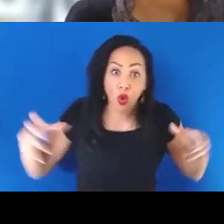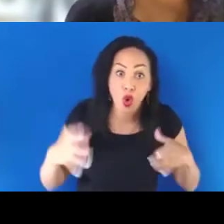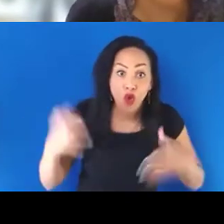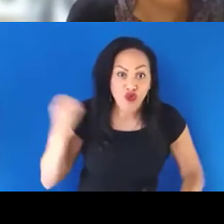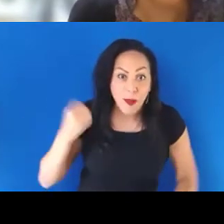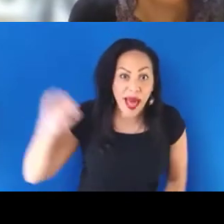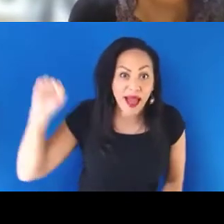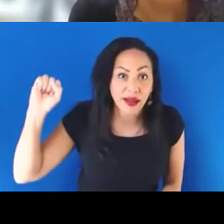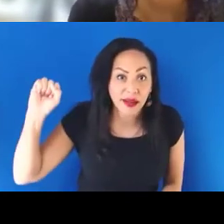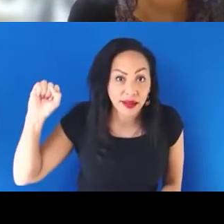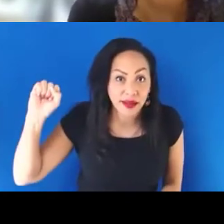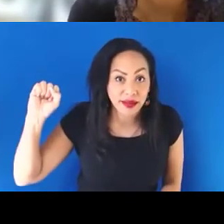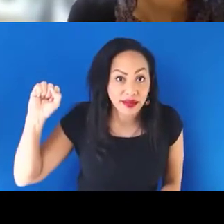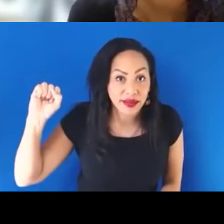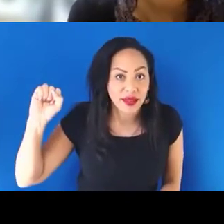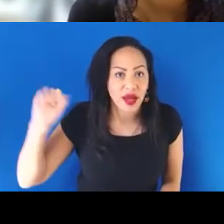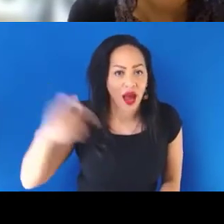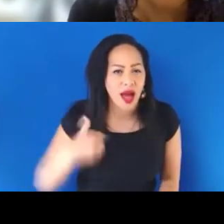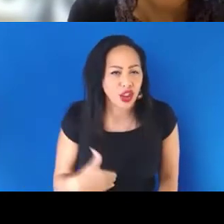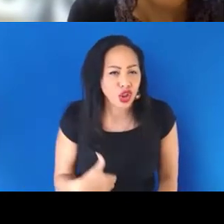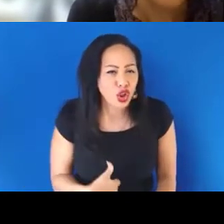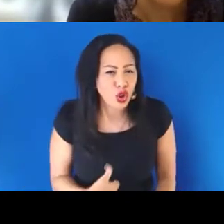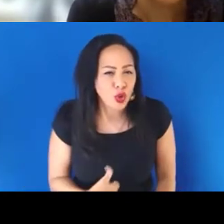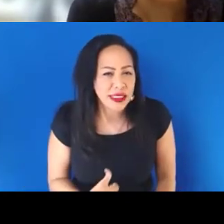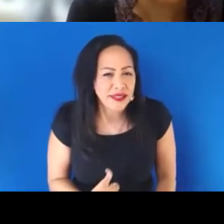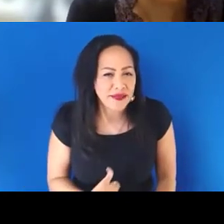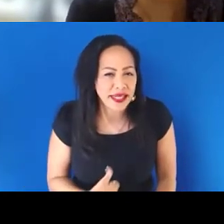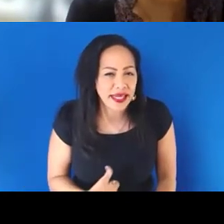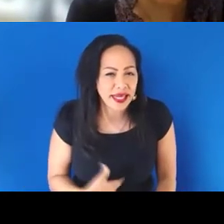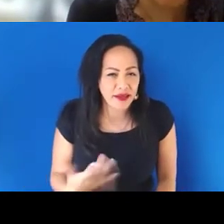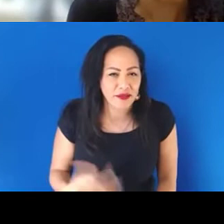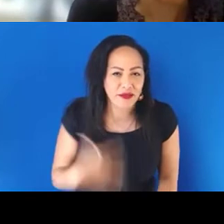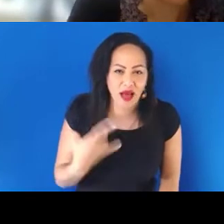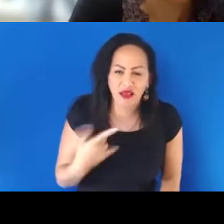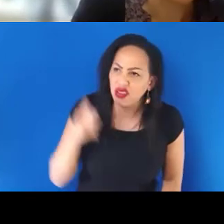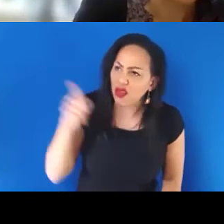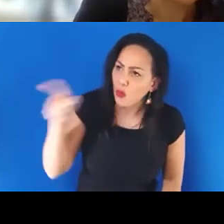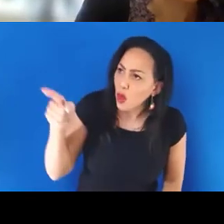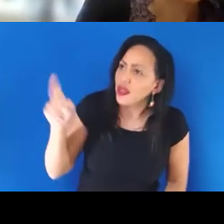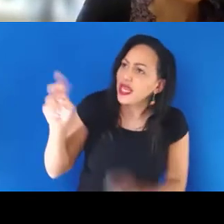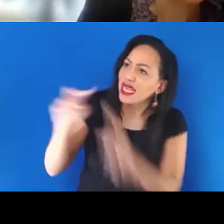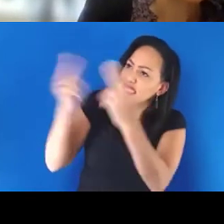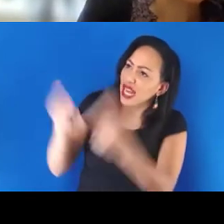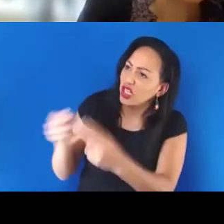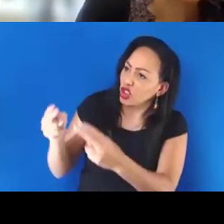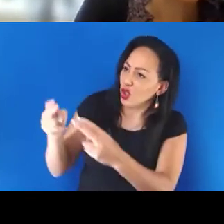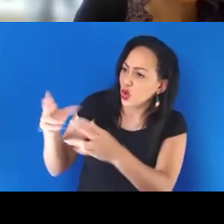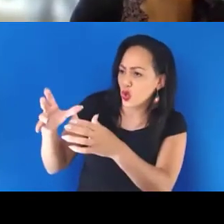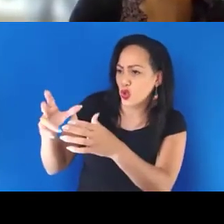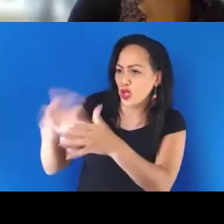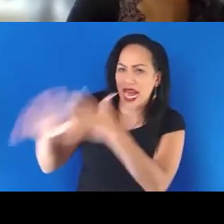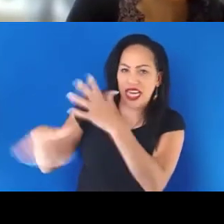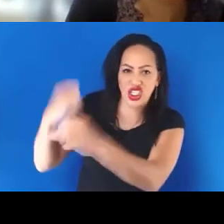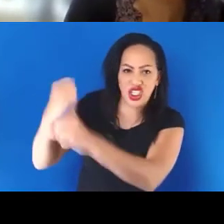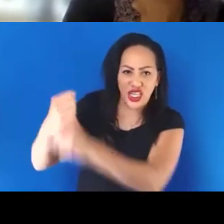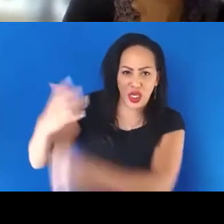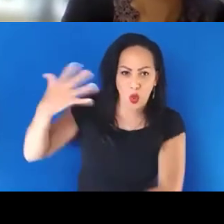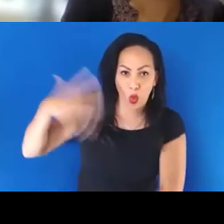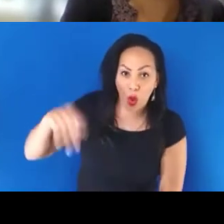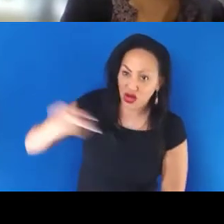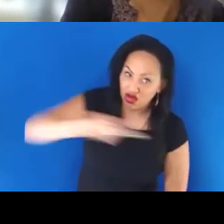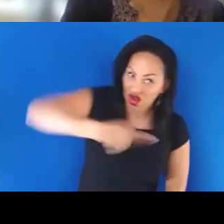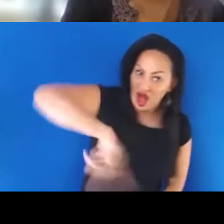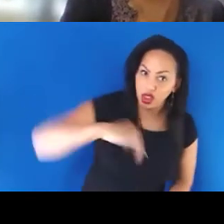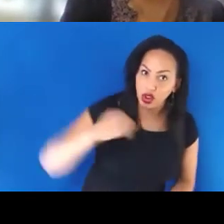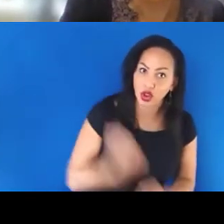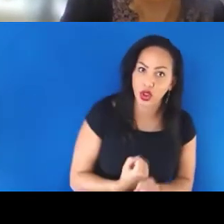an international aid agency wanted me to do that was good for women, we turned it around to say,